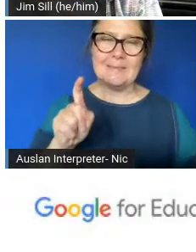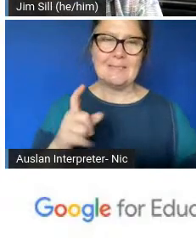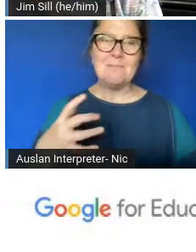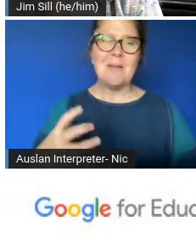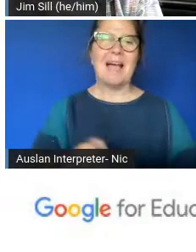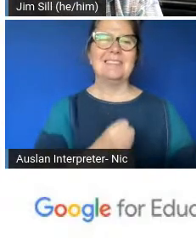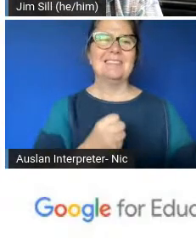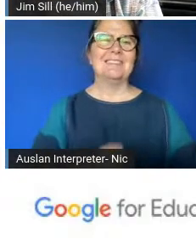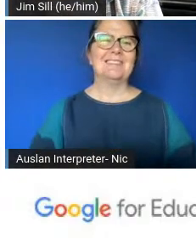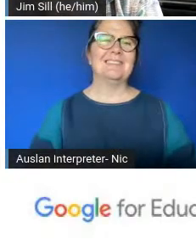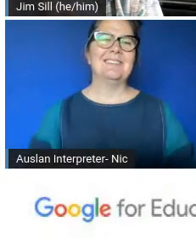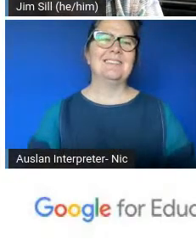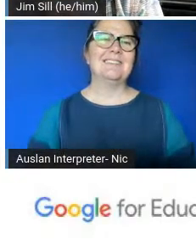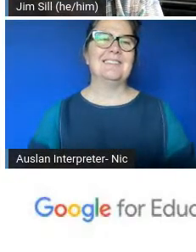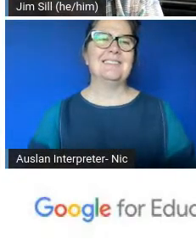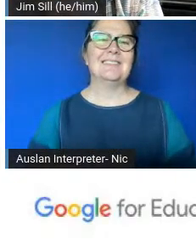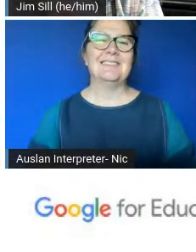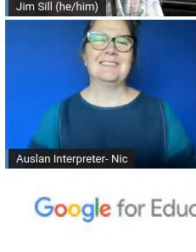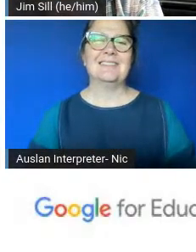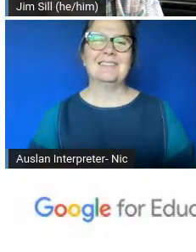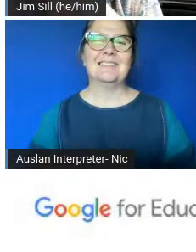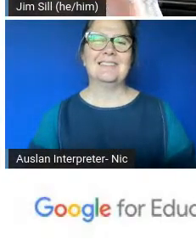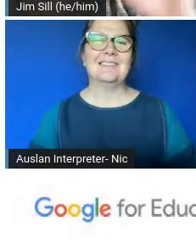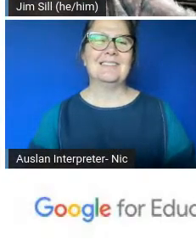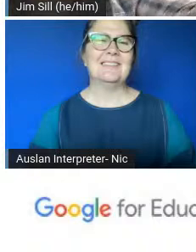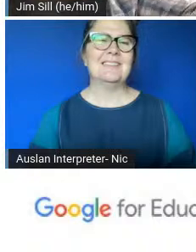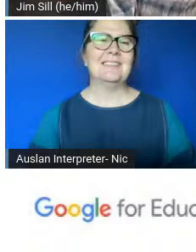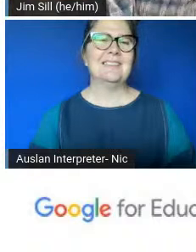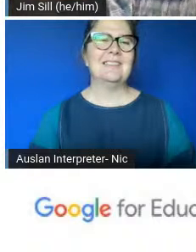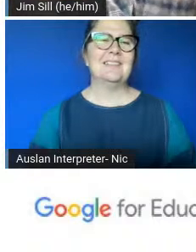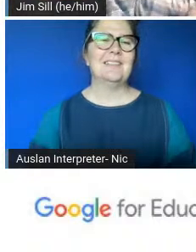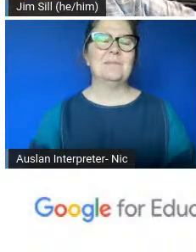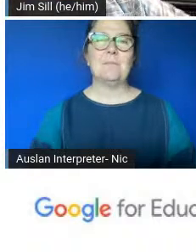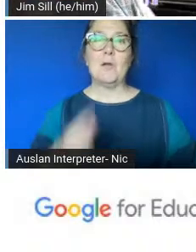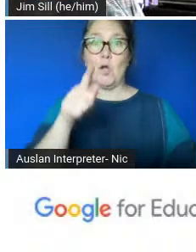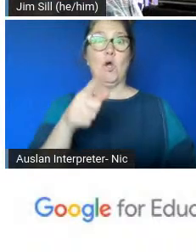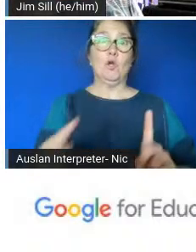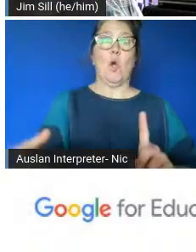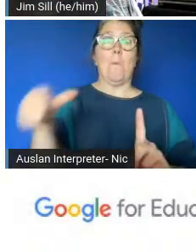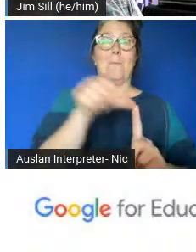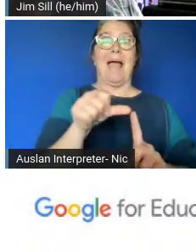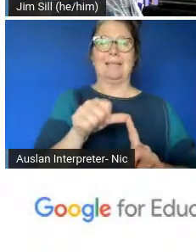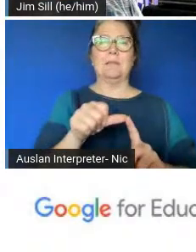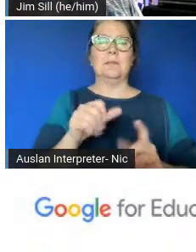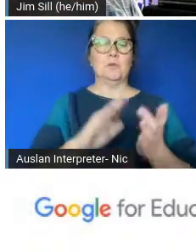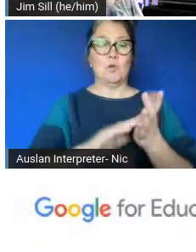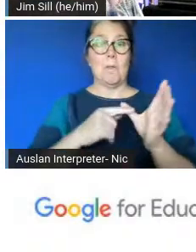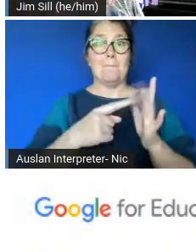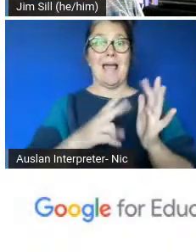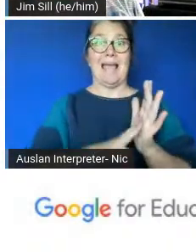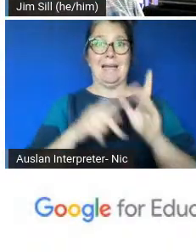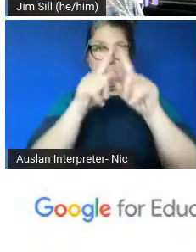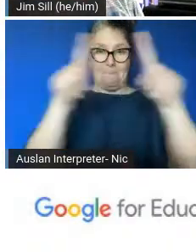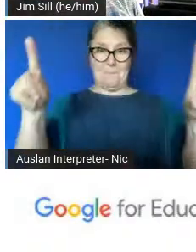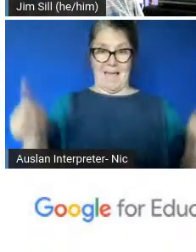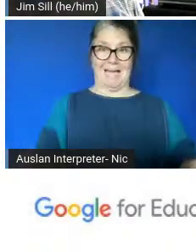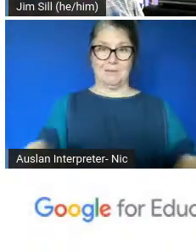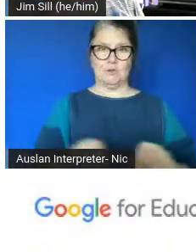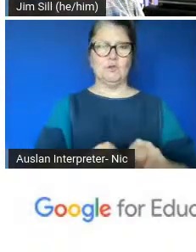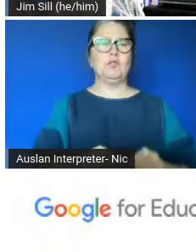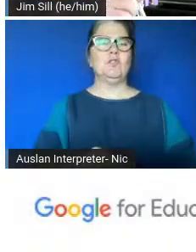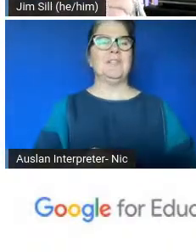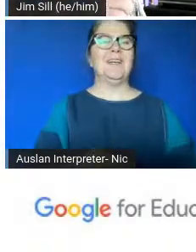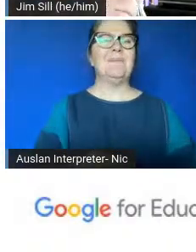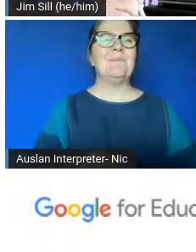so good. It's so good. All right, sorry. If you go back to that main page, and then click on those three lines, and you can actually go in